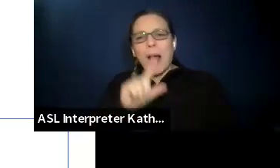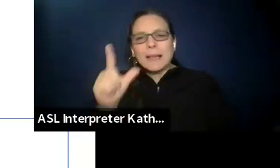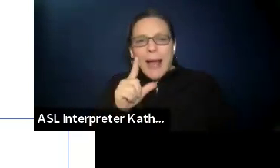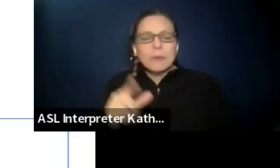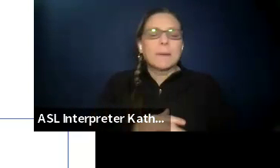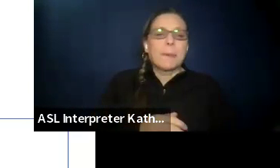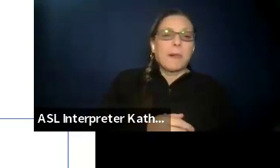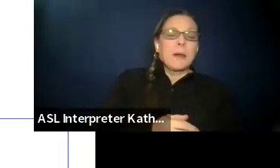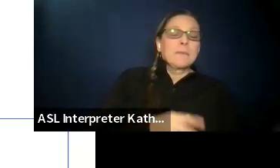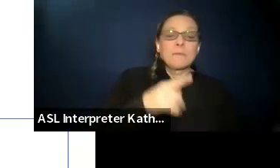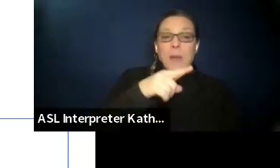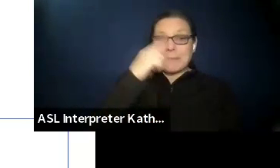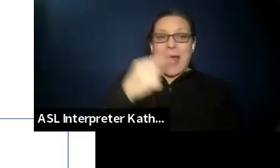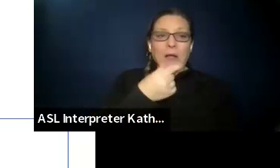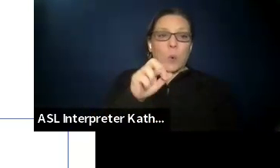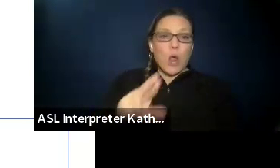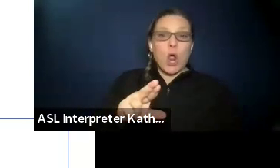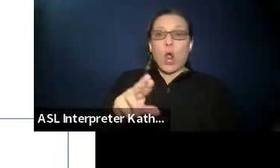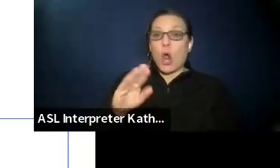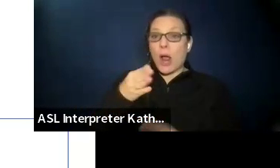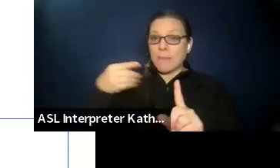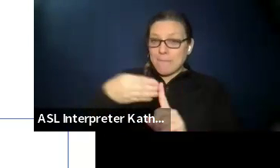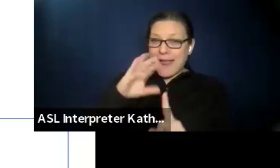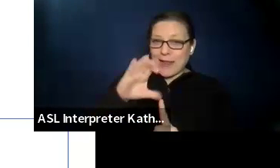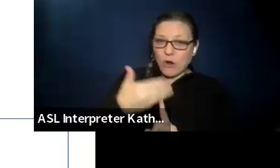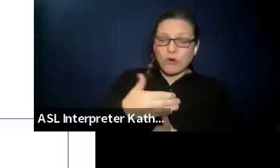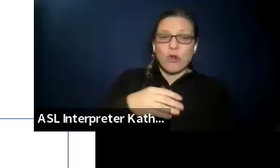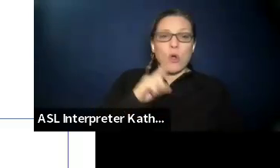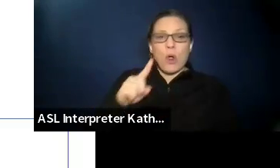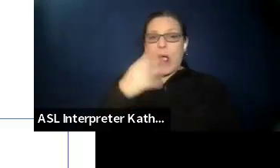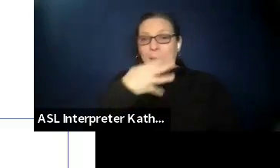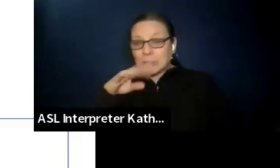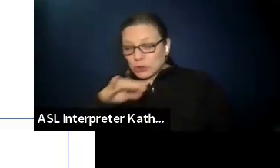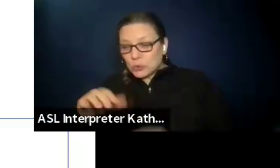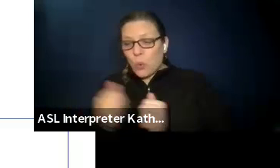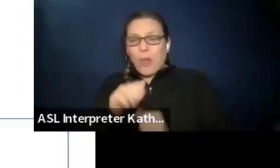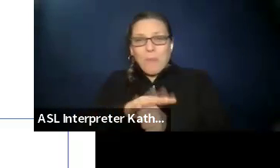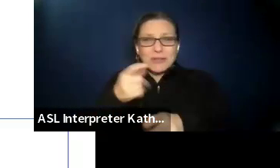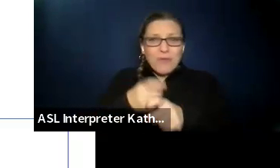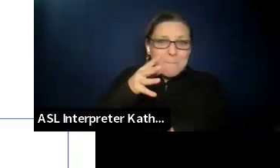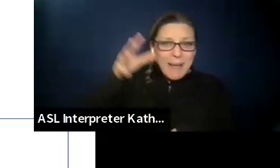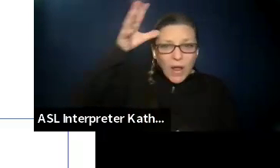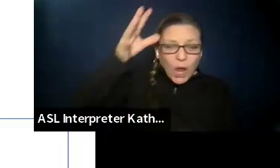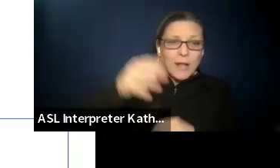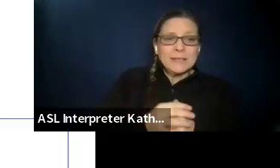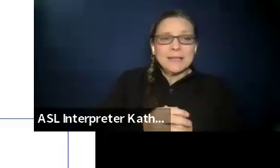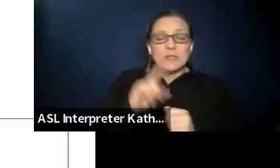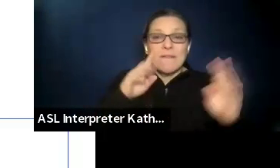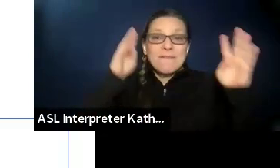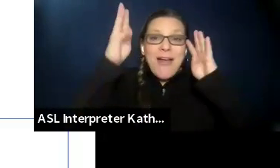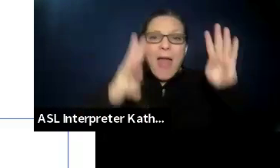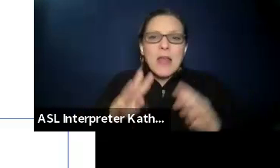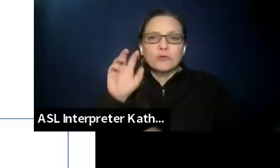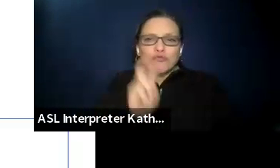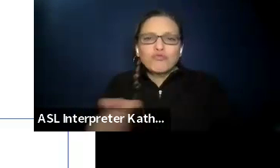editions, from Black queer main characters to immigrant kids juggling pressures from their parents to fantasy quests